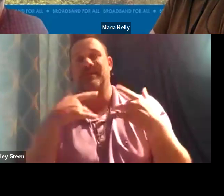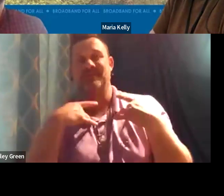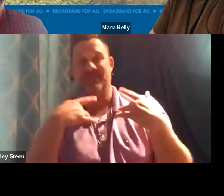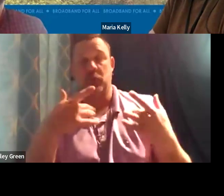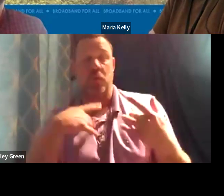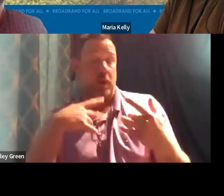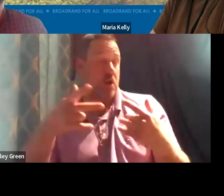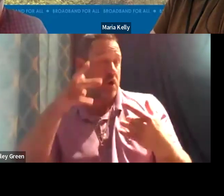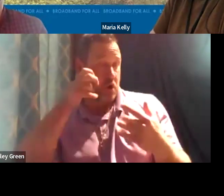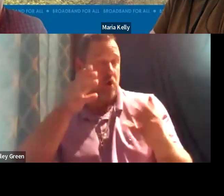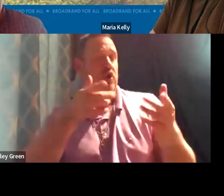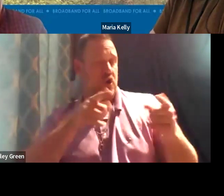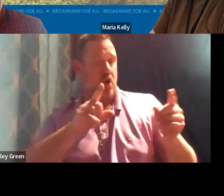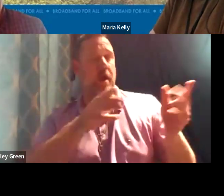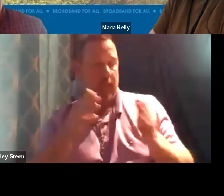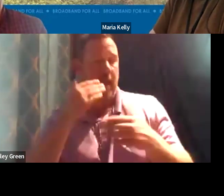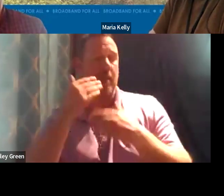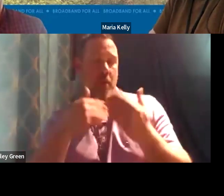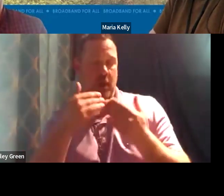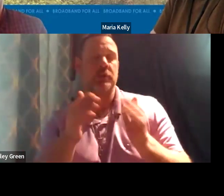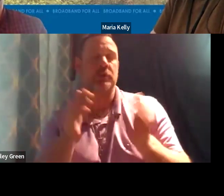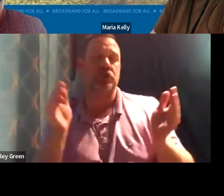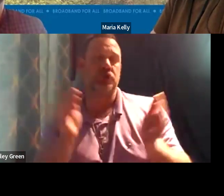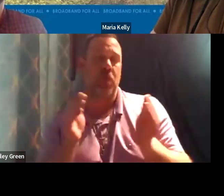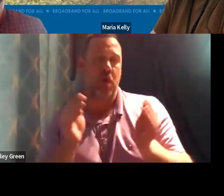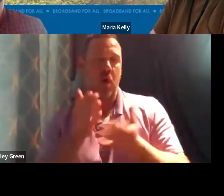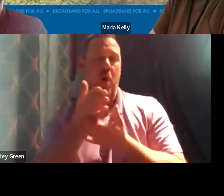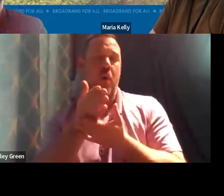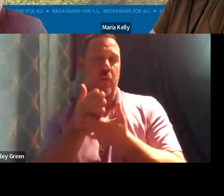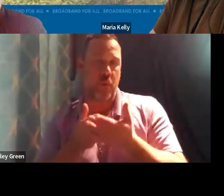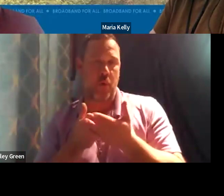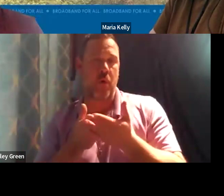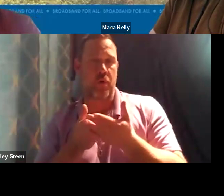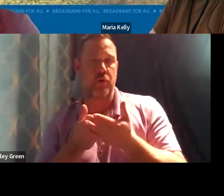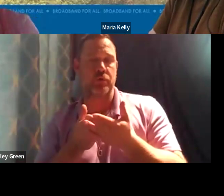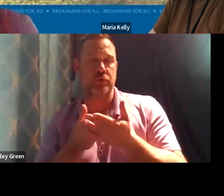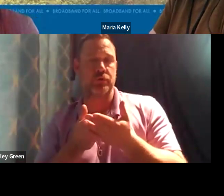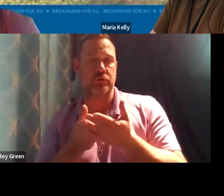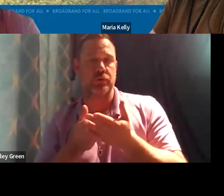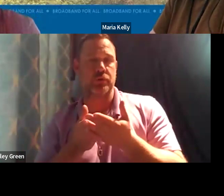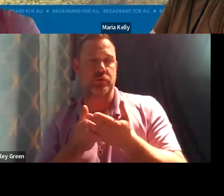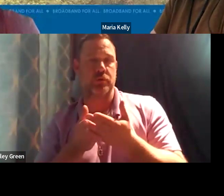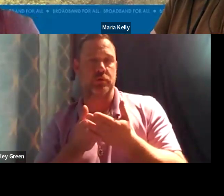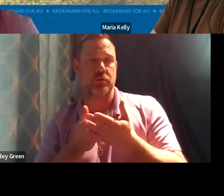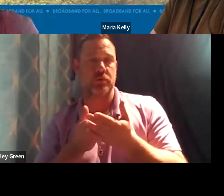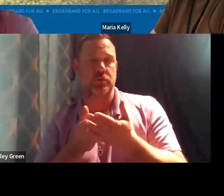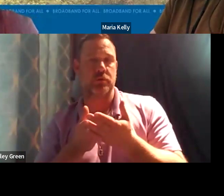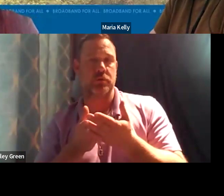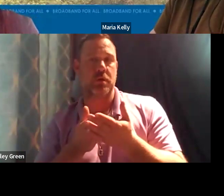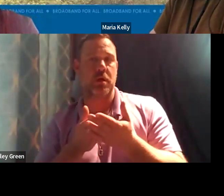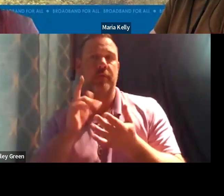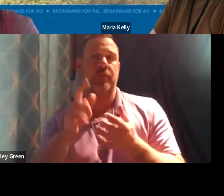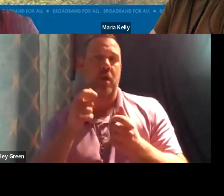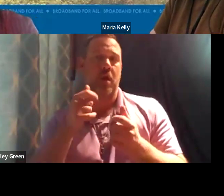during the planning process, there would be a small portion of the CalDEP grant would